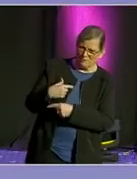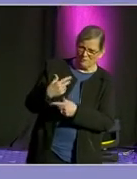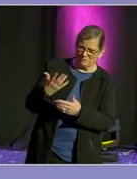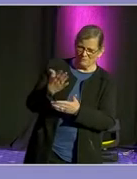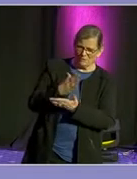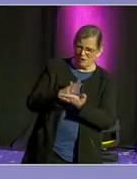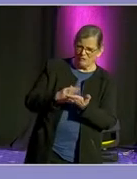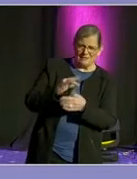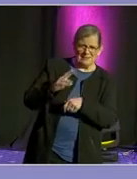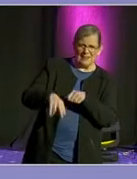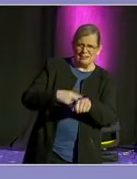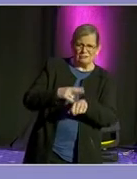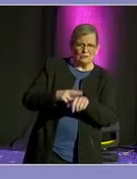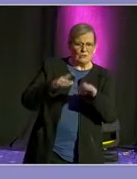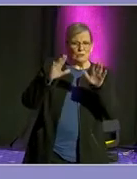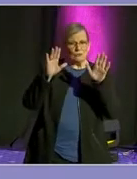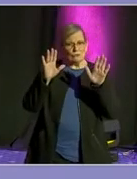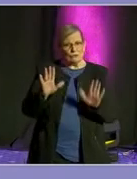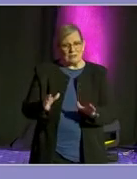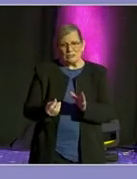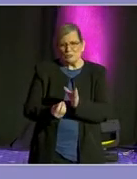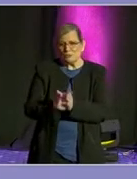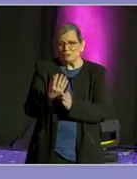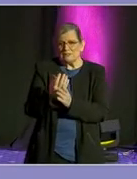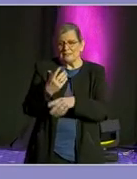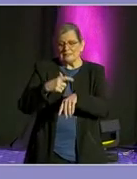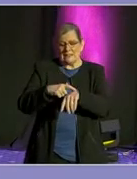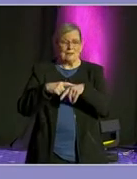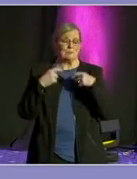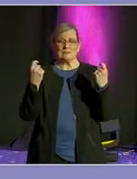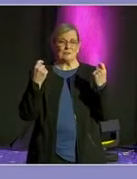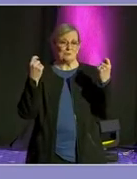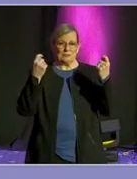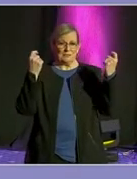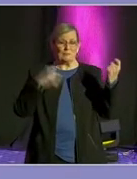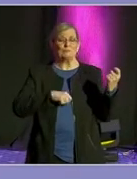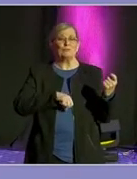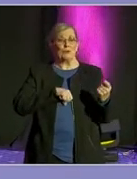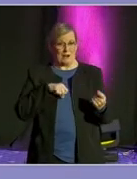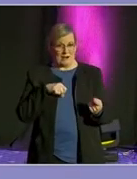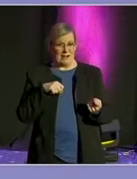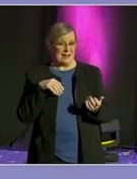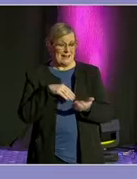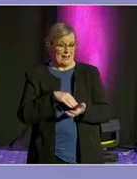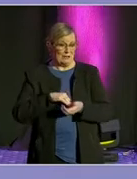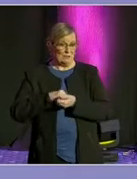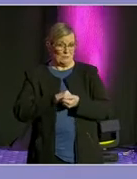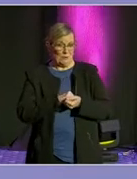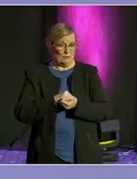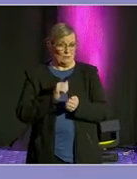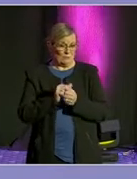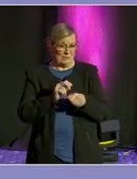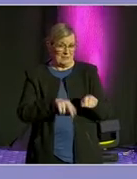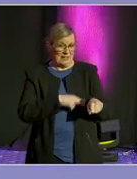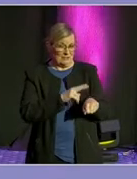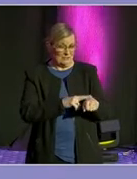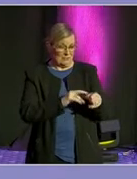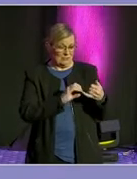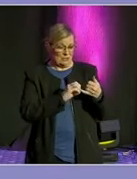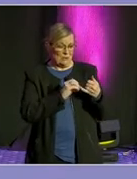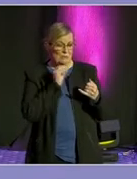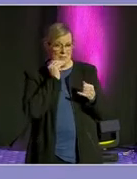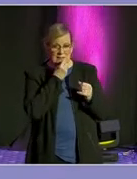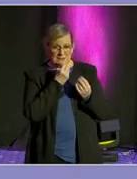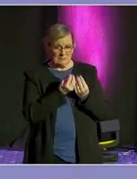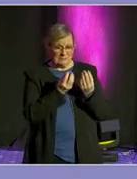nation's great springtime celebrations. We're proud to once again be a partner with the National Cherry Blossom Festival in